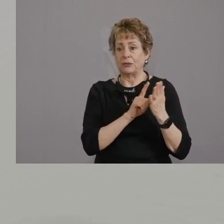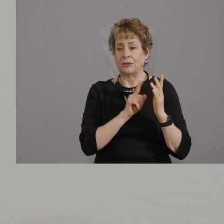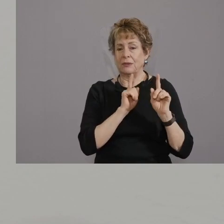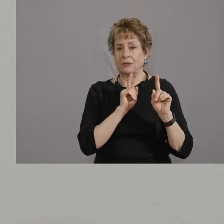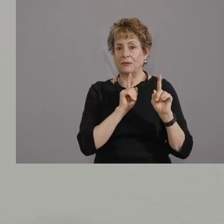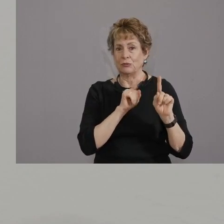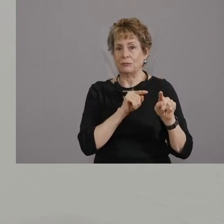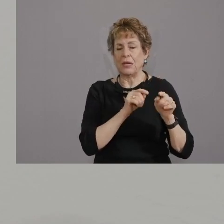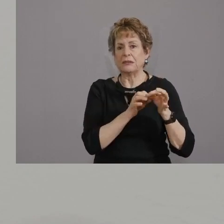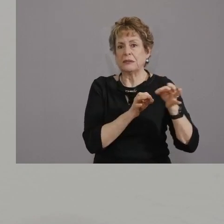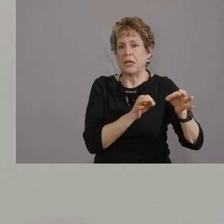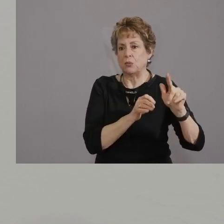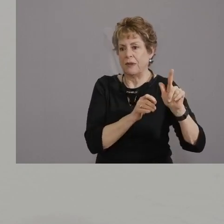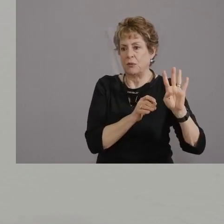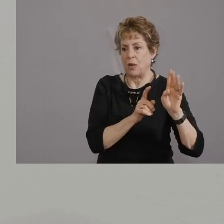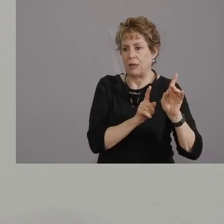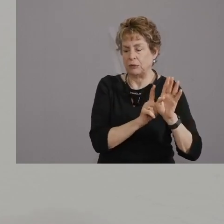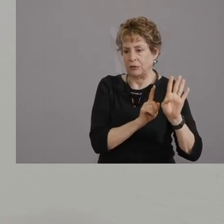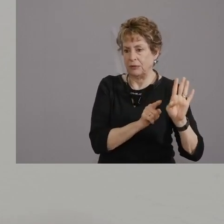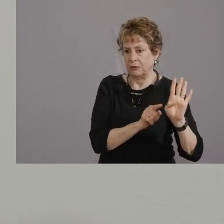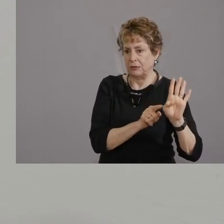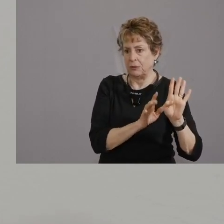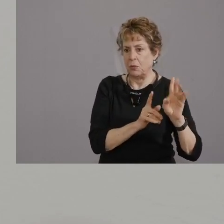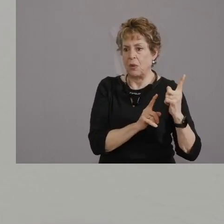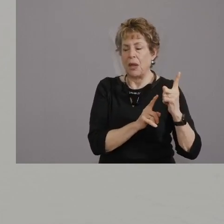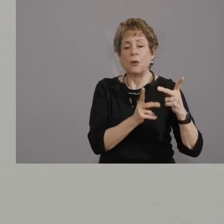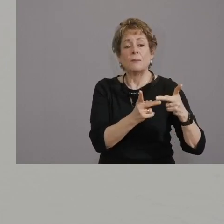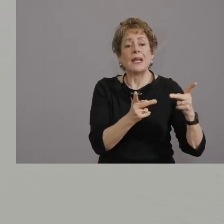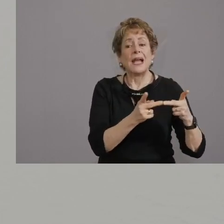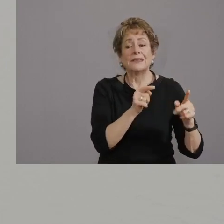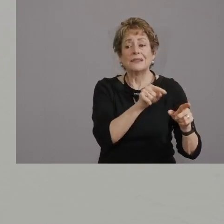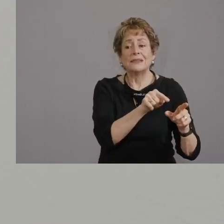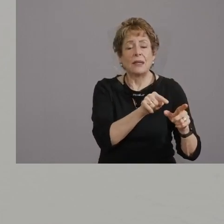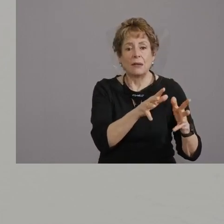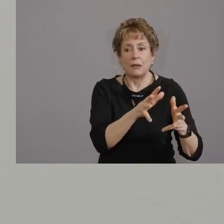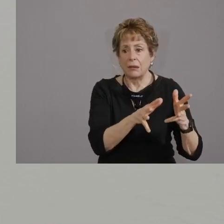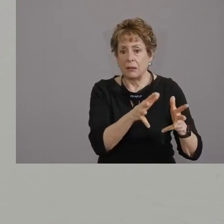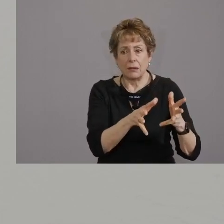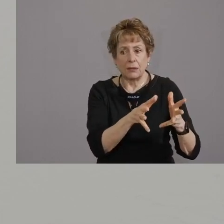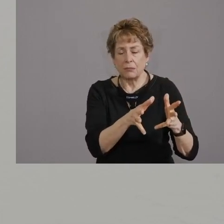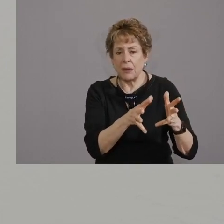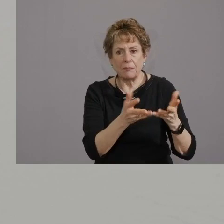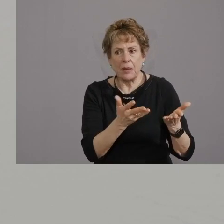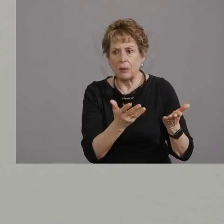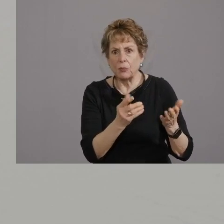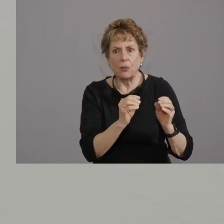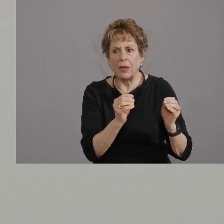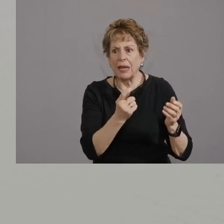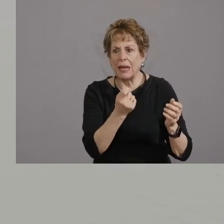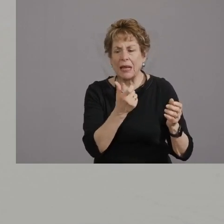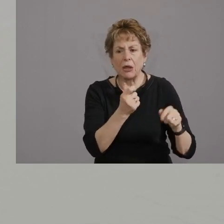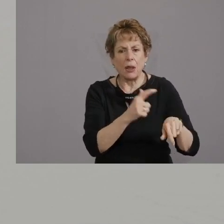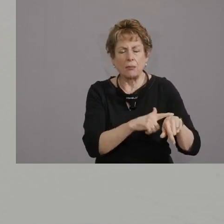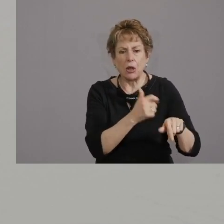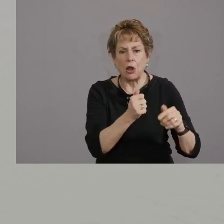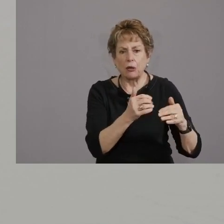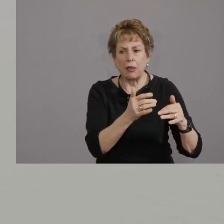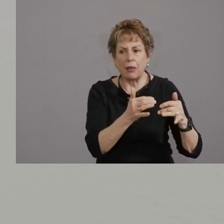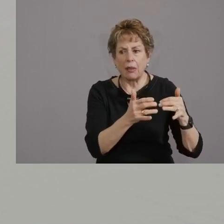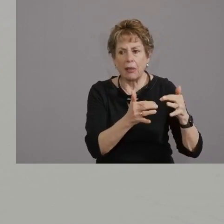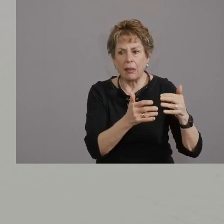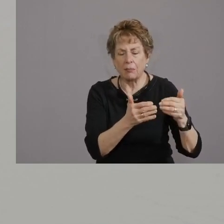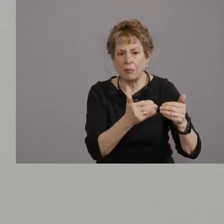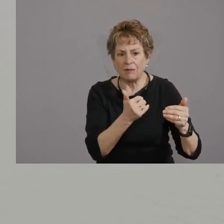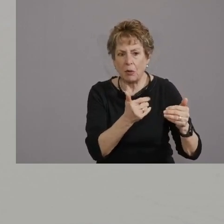has dropped to paper, it may even be a little bit longer before they get that record into ACES, which is where we're pulling our